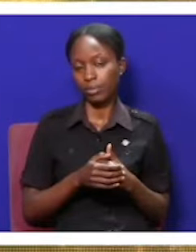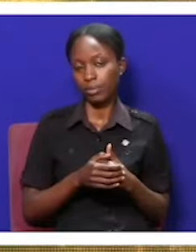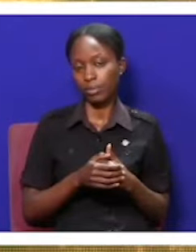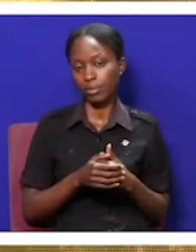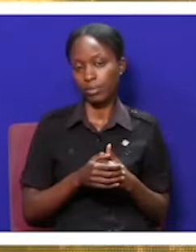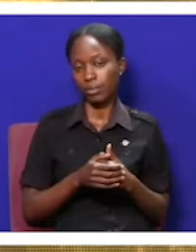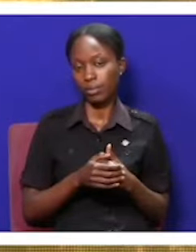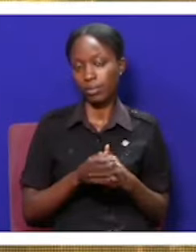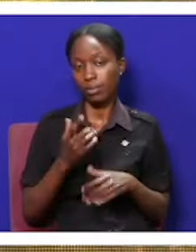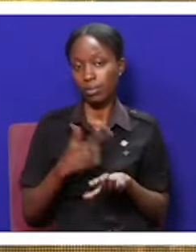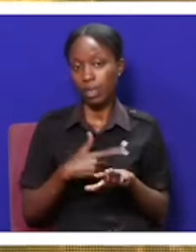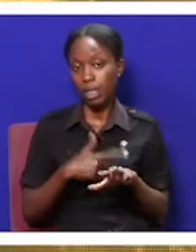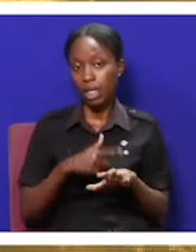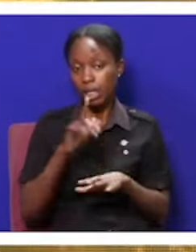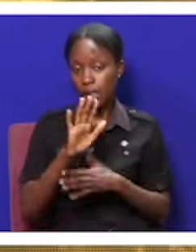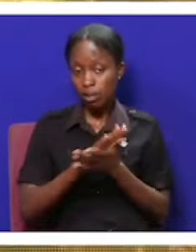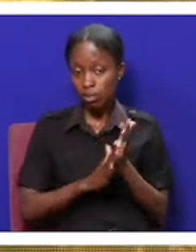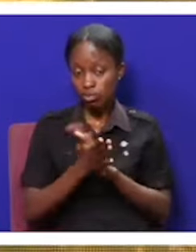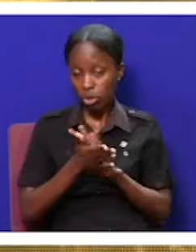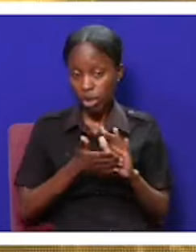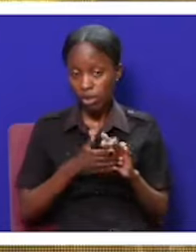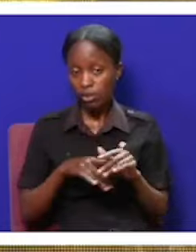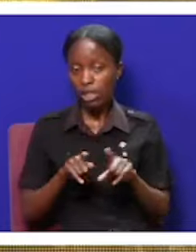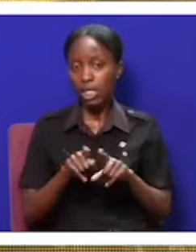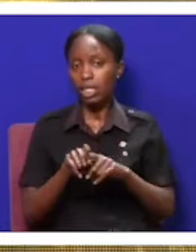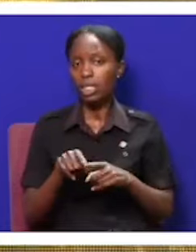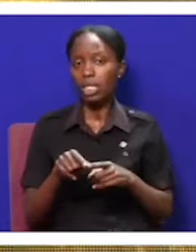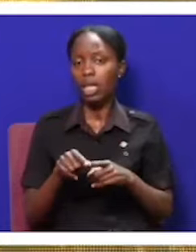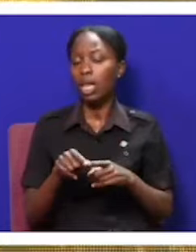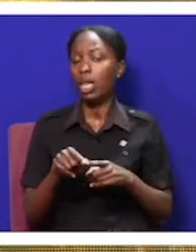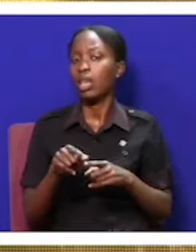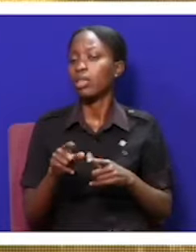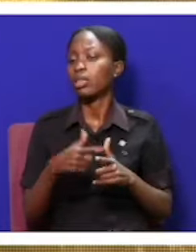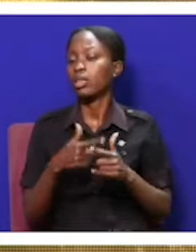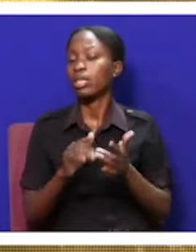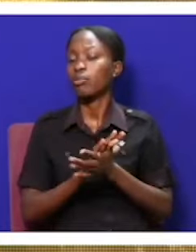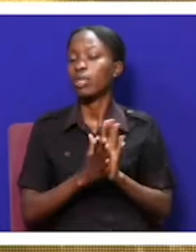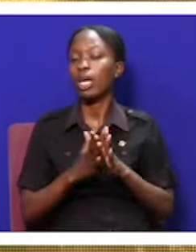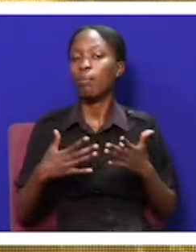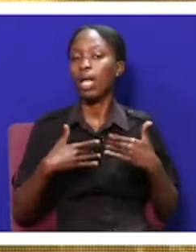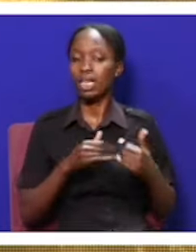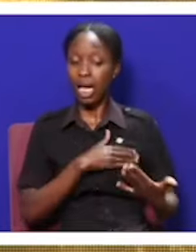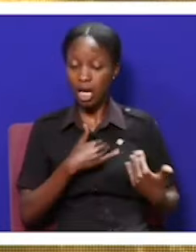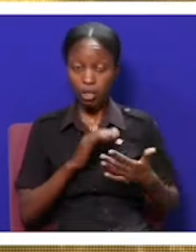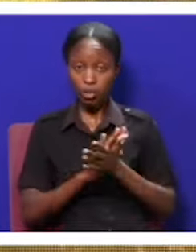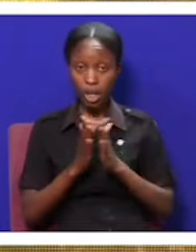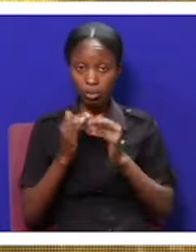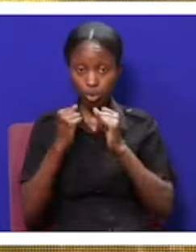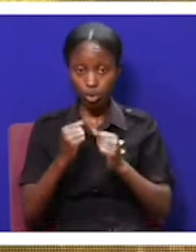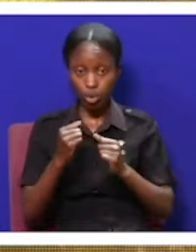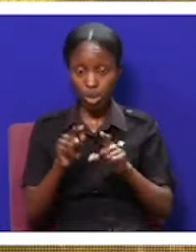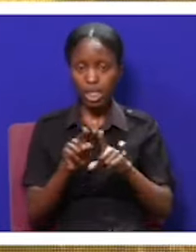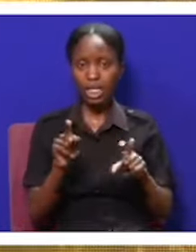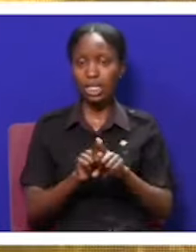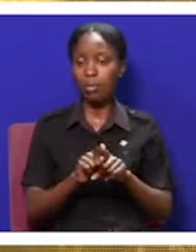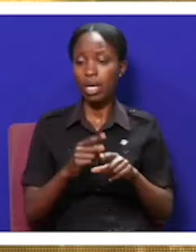when you forgive, you're healthier. Even your heart will be healthy. Even your self-esteem will be good, because